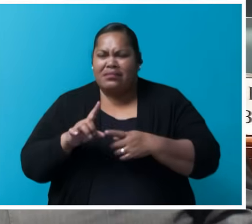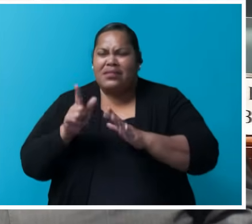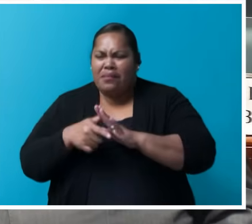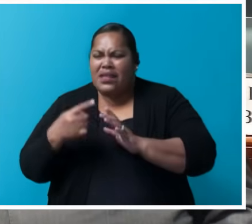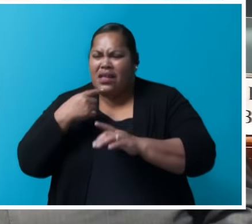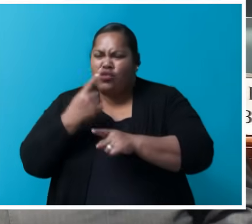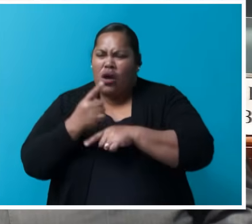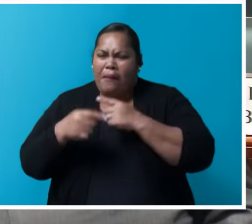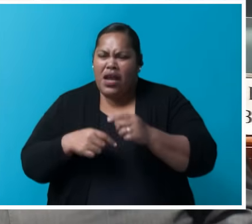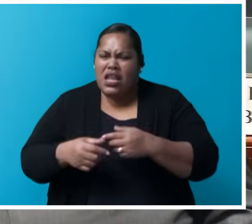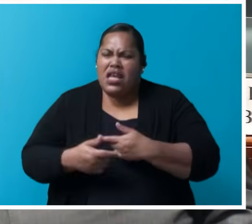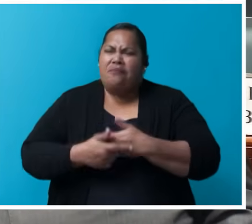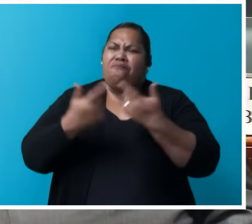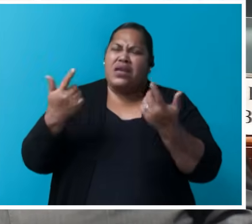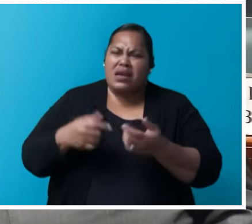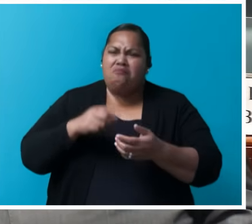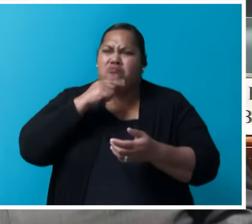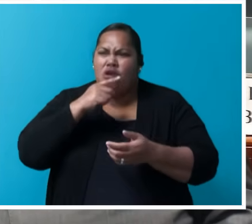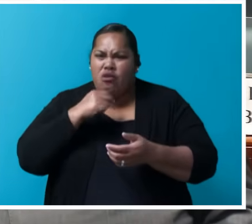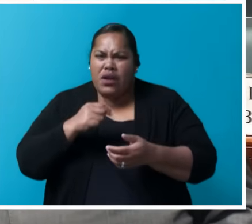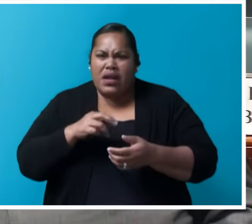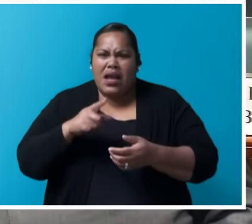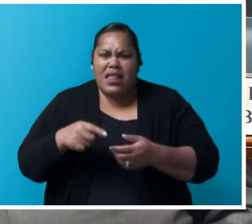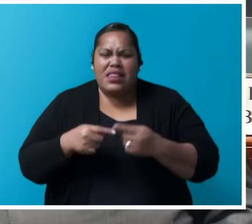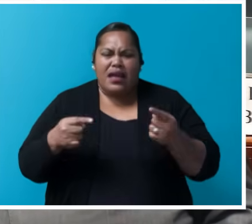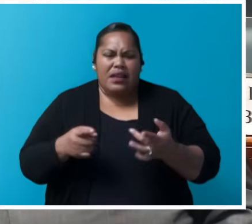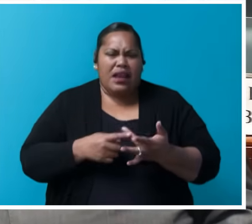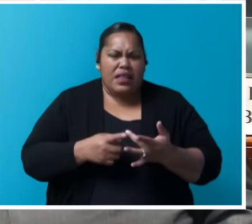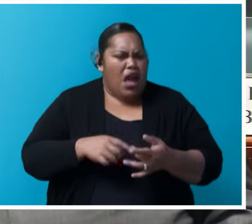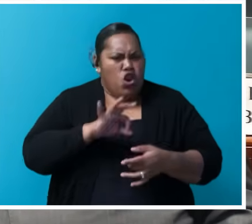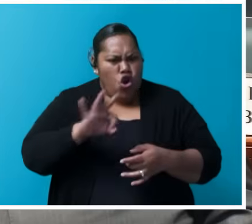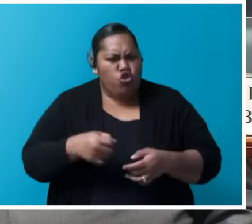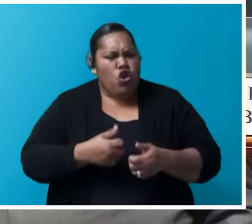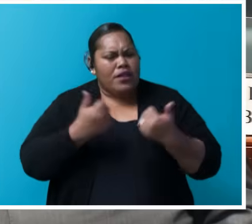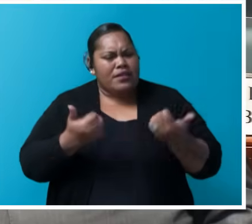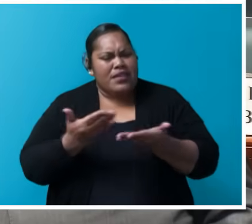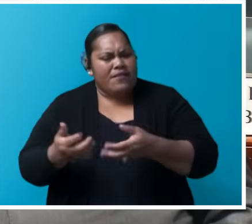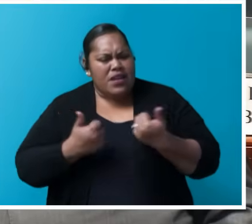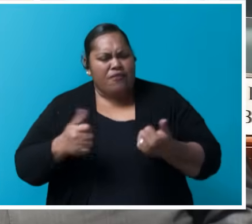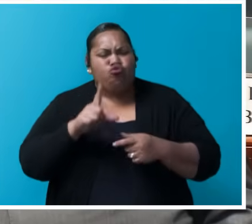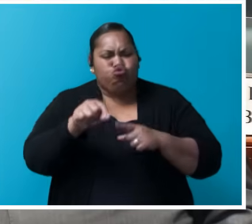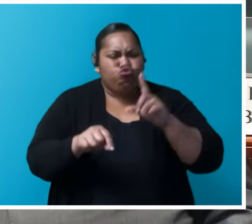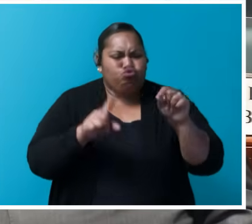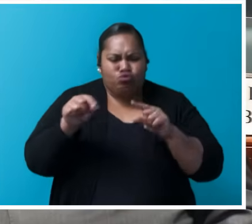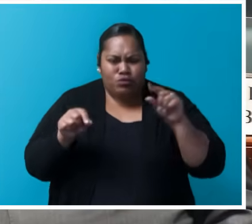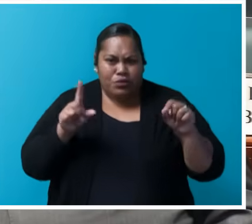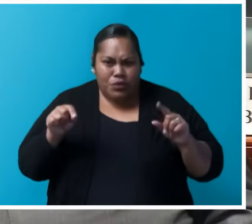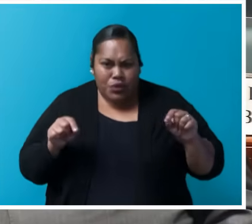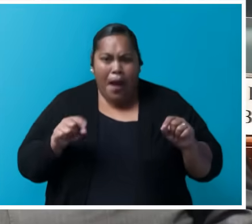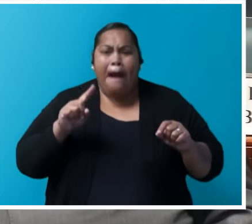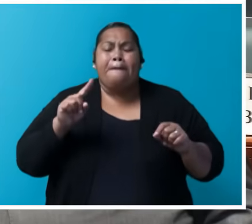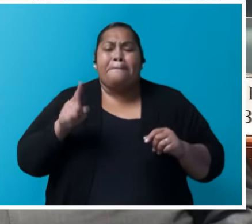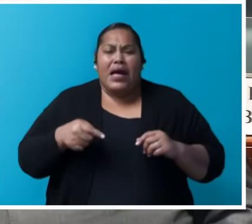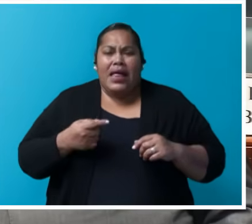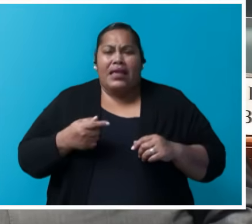huge borrowing deficit. Then on the other hand, say, no, you're not giving enough here. You should do this, you should do that. But let